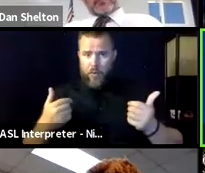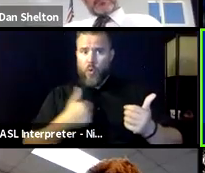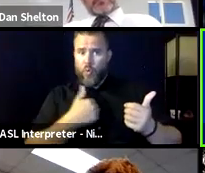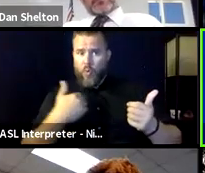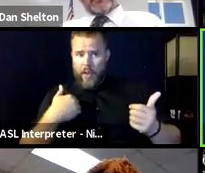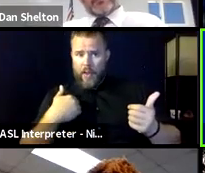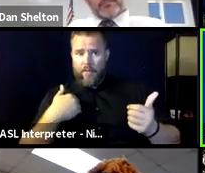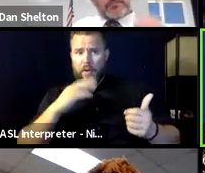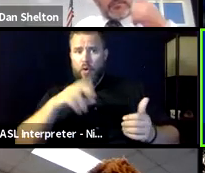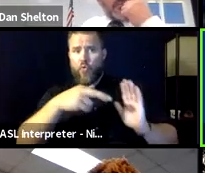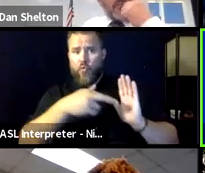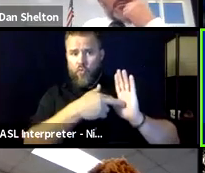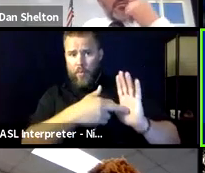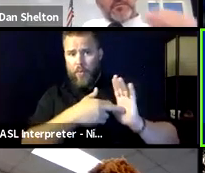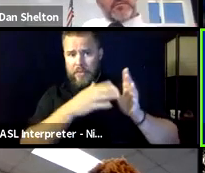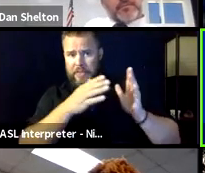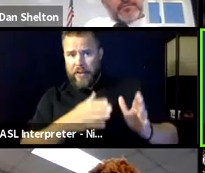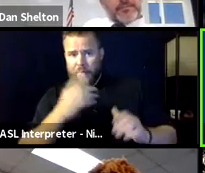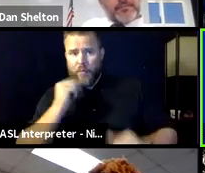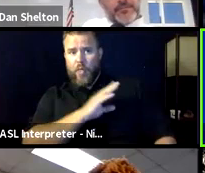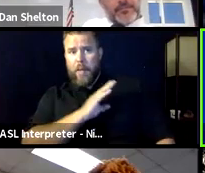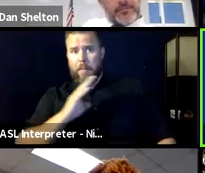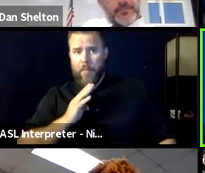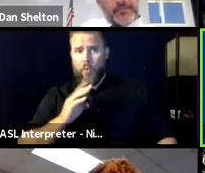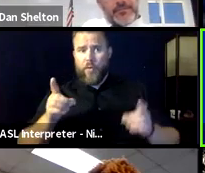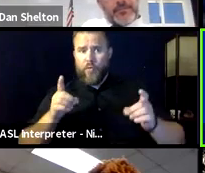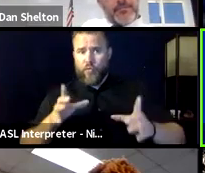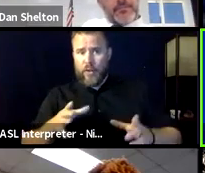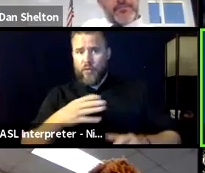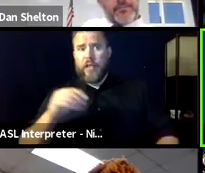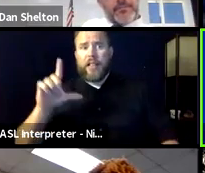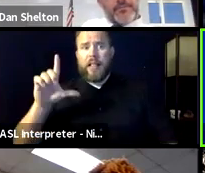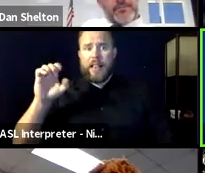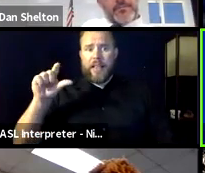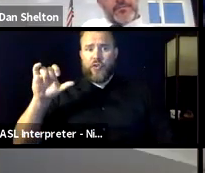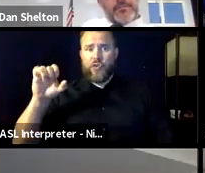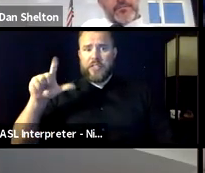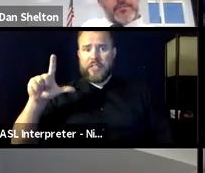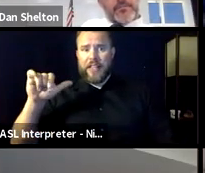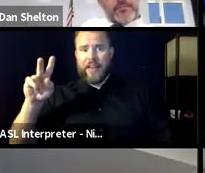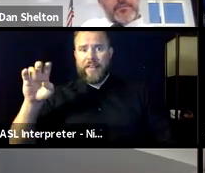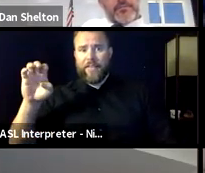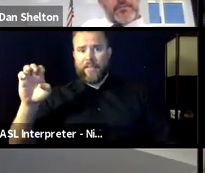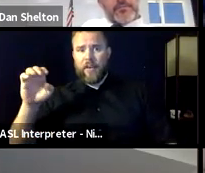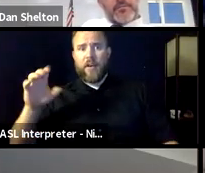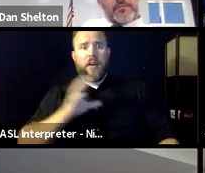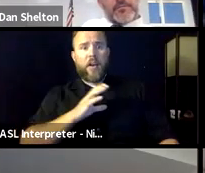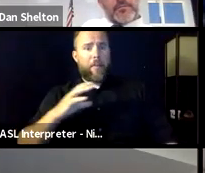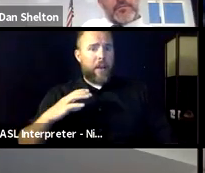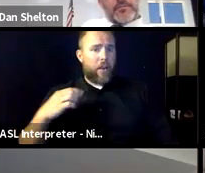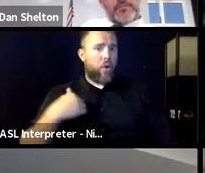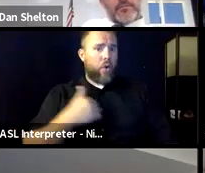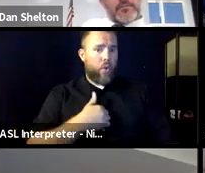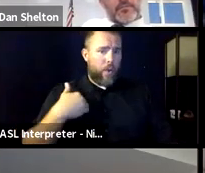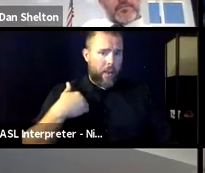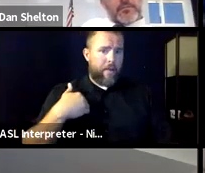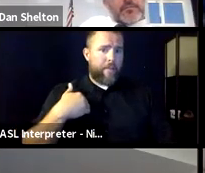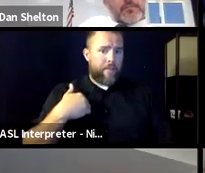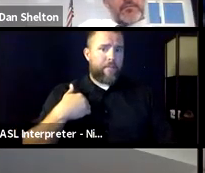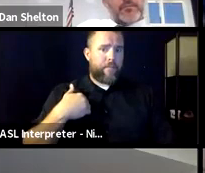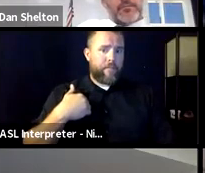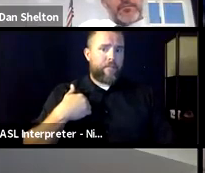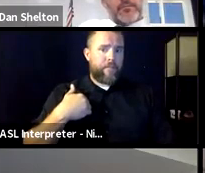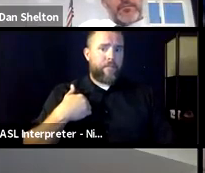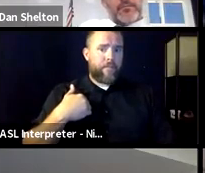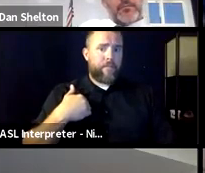Directors is the alternate for the legislative committee, and vice versa, just to have more continuous representation if somebody